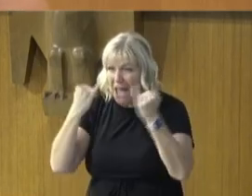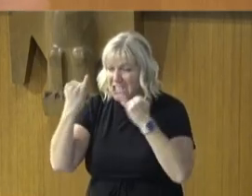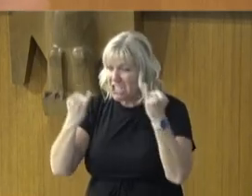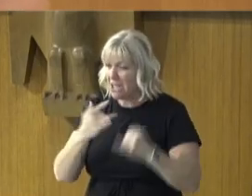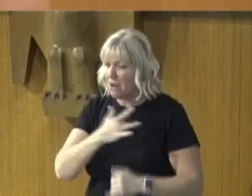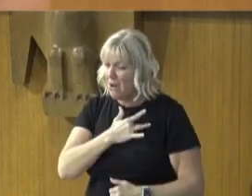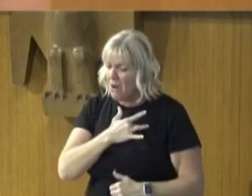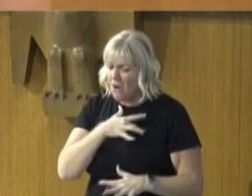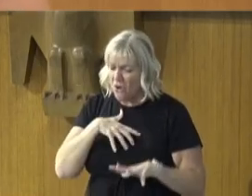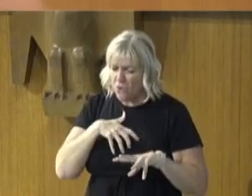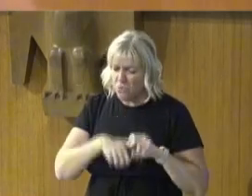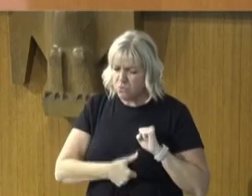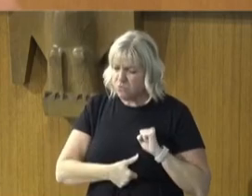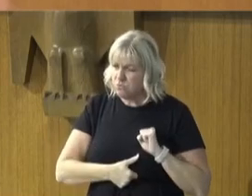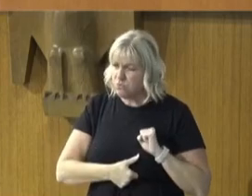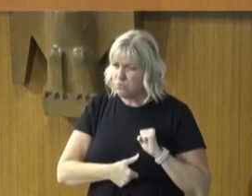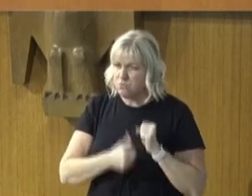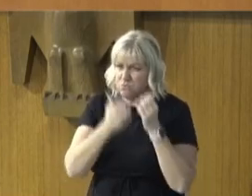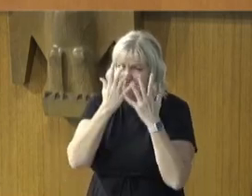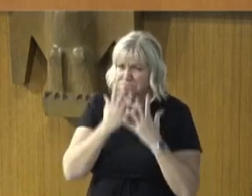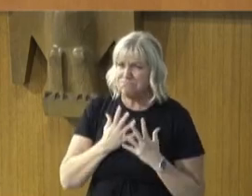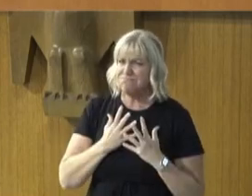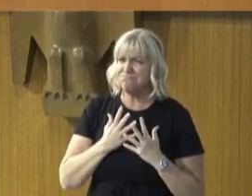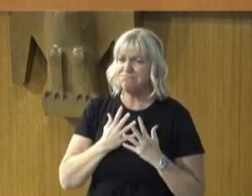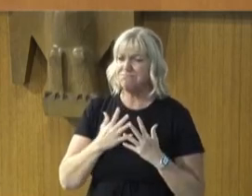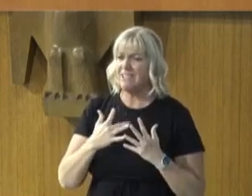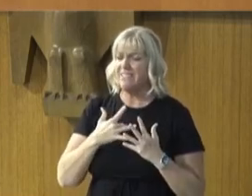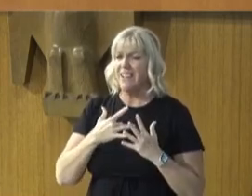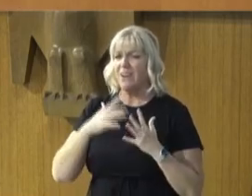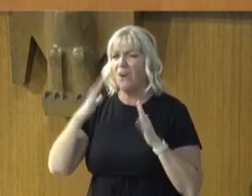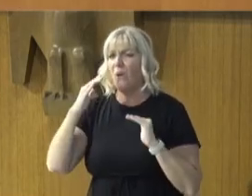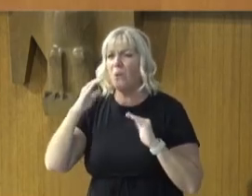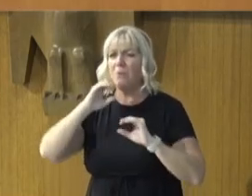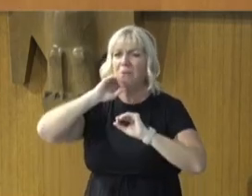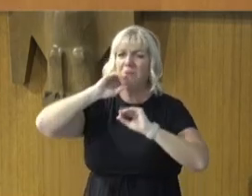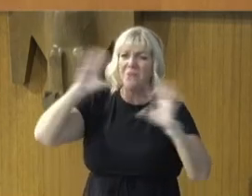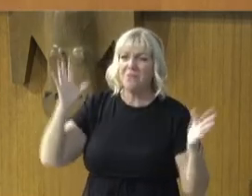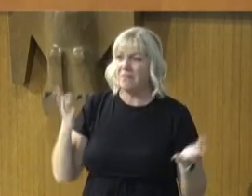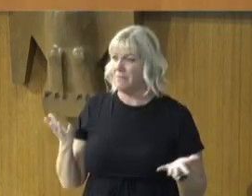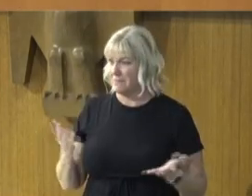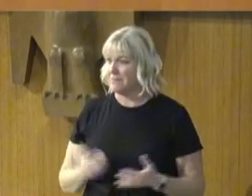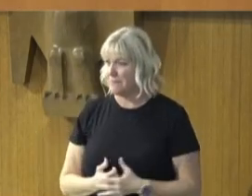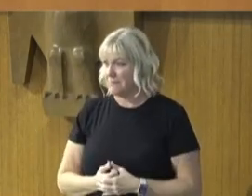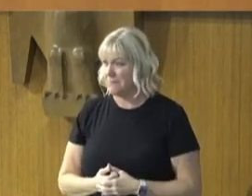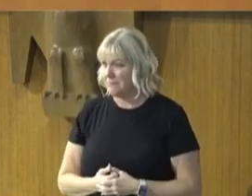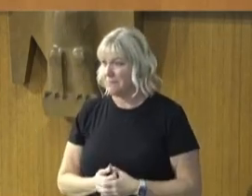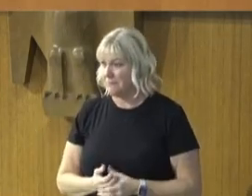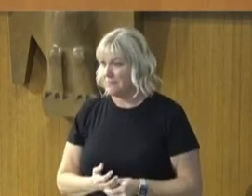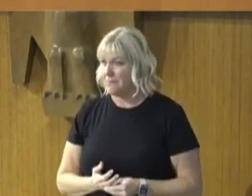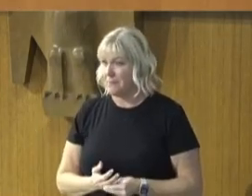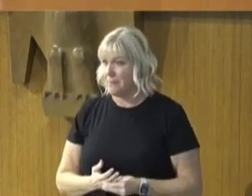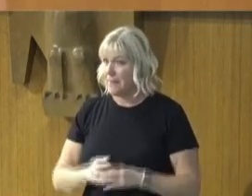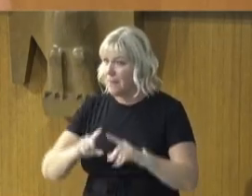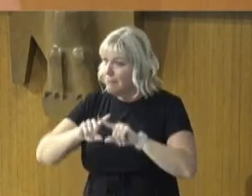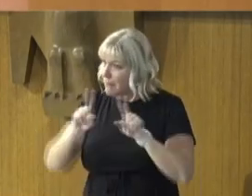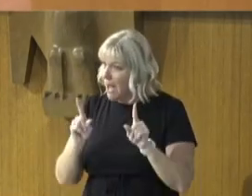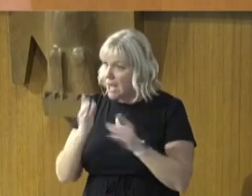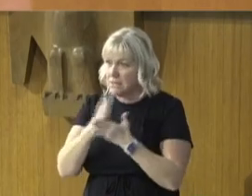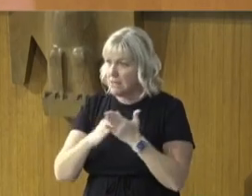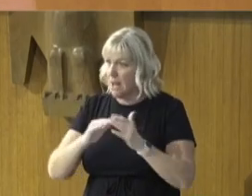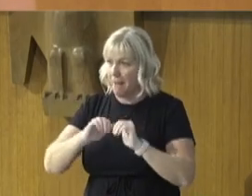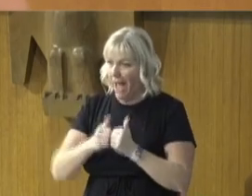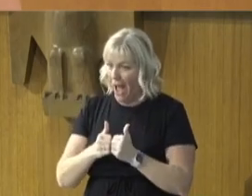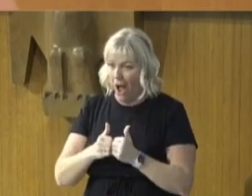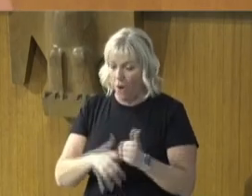heartbreak and the grief and the despair of this family in that time? And yet, somehow life